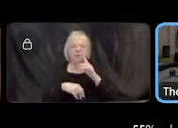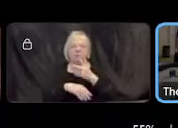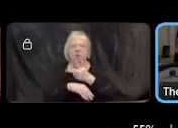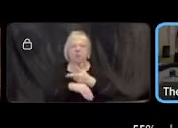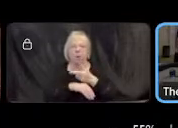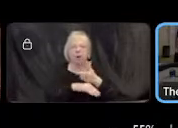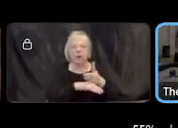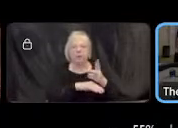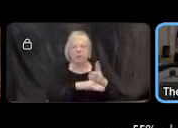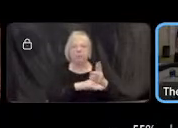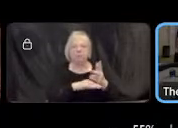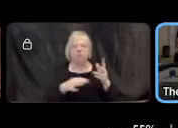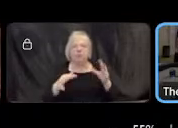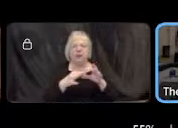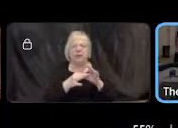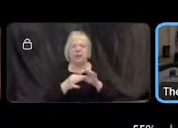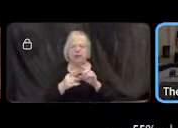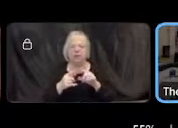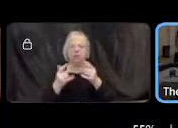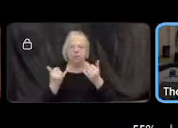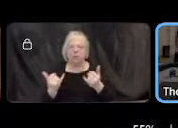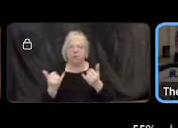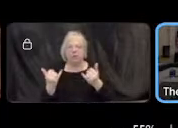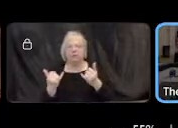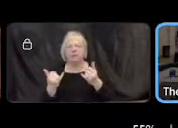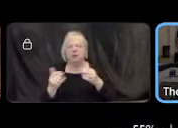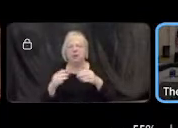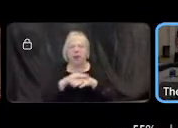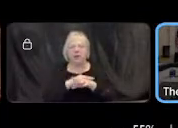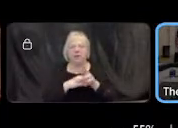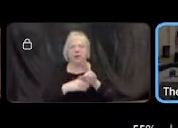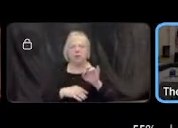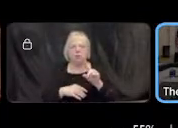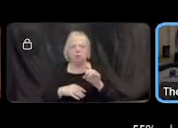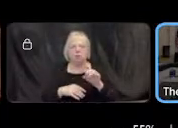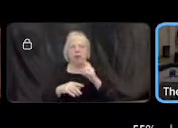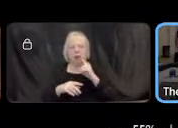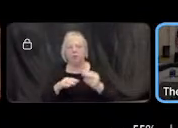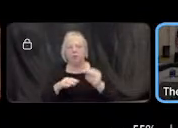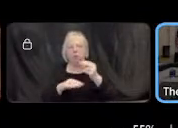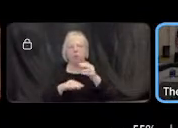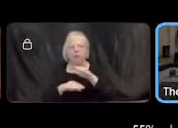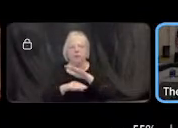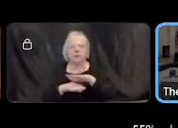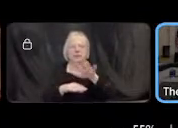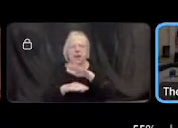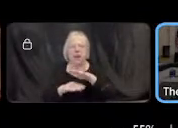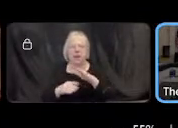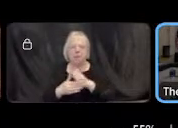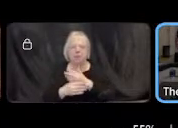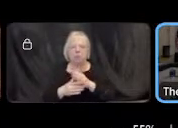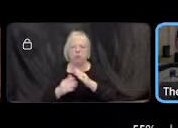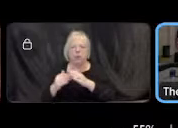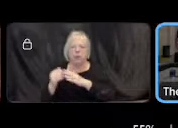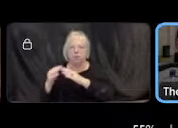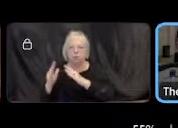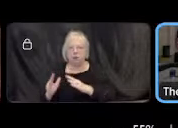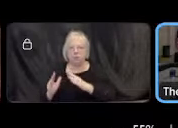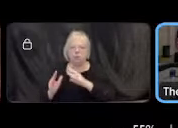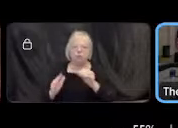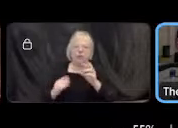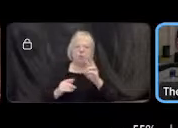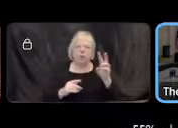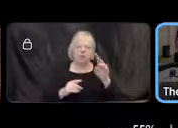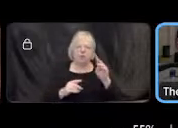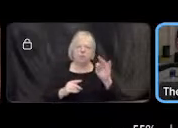15-space parking lot connecting to the existing paved access drive along the north perimeter of the property between the structure and West Market Street to the